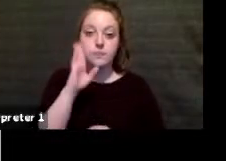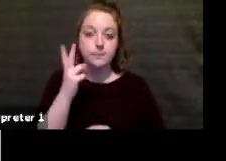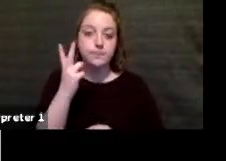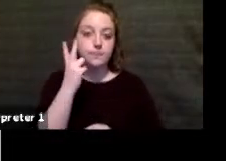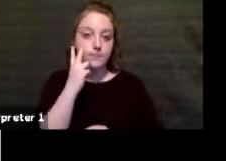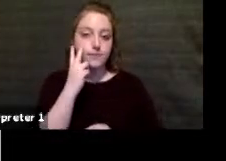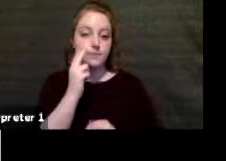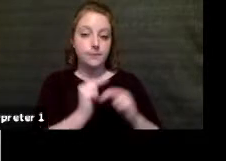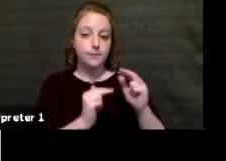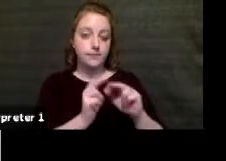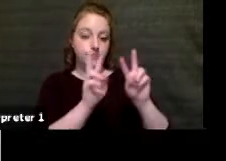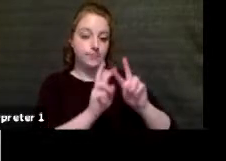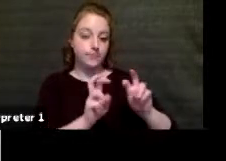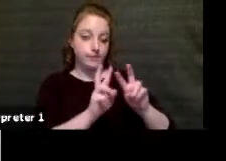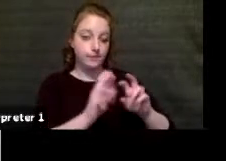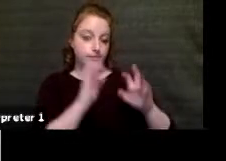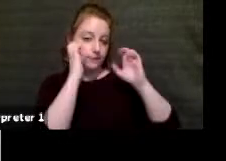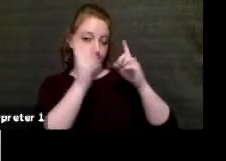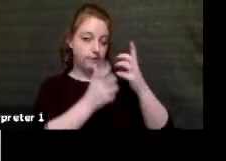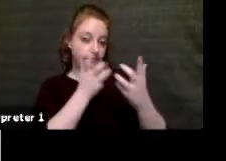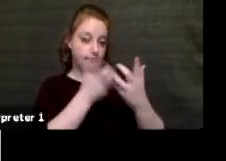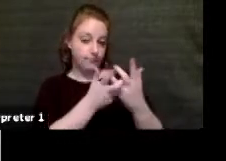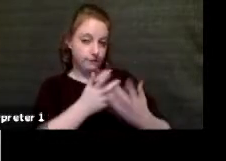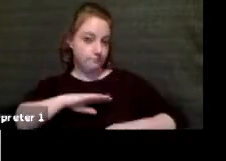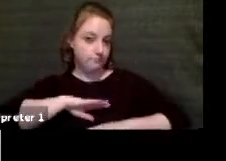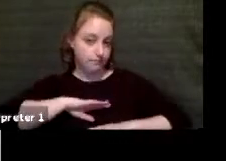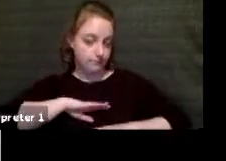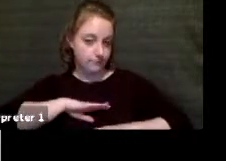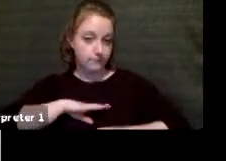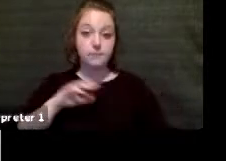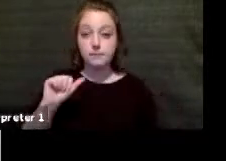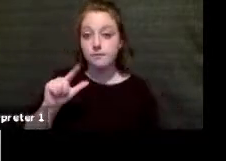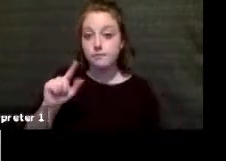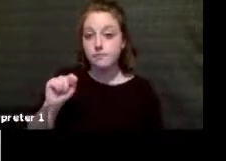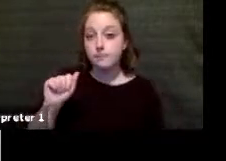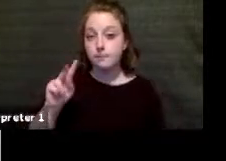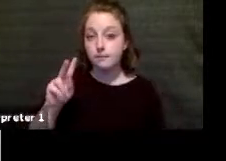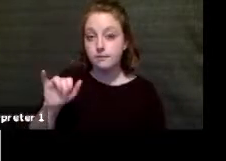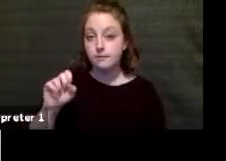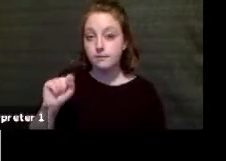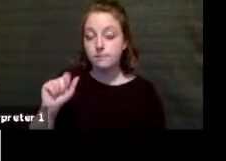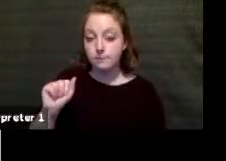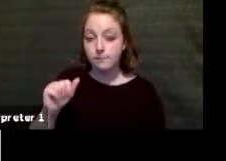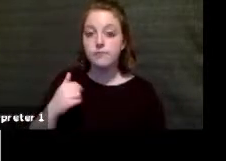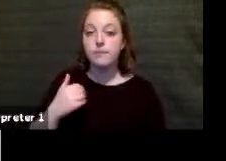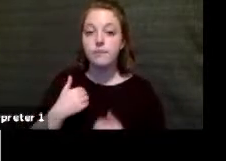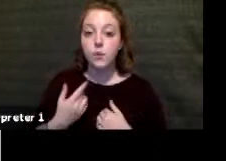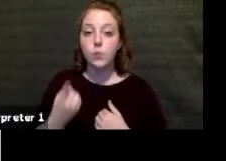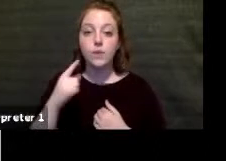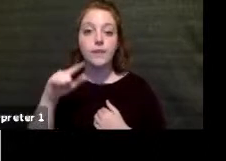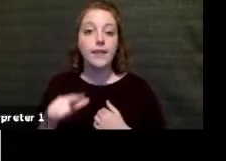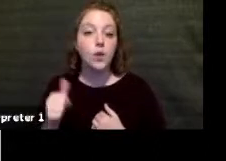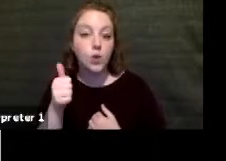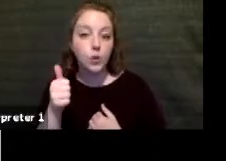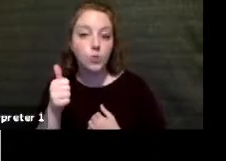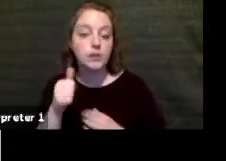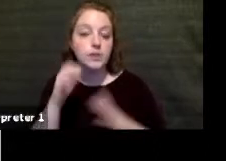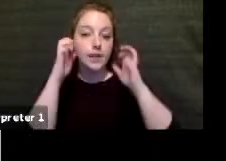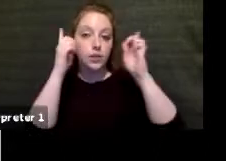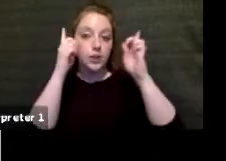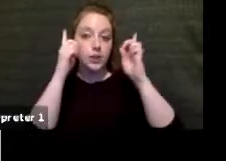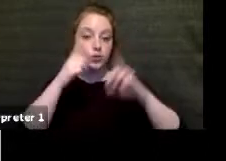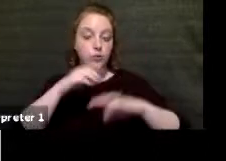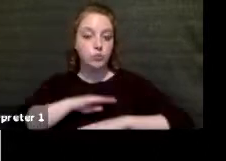Uh, in particular Alta Vista has one of the, uh, lowest educational suitability scores, uh,